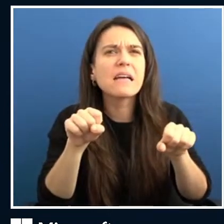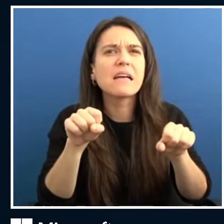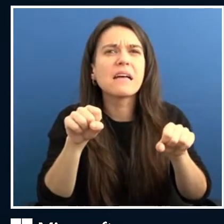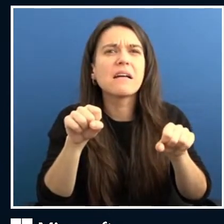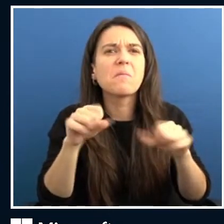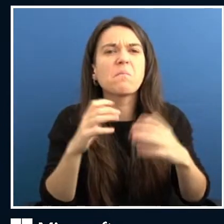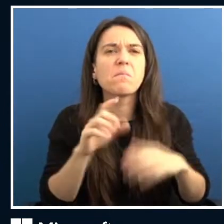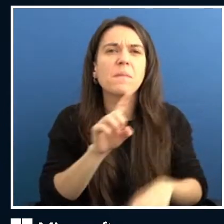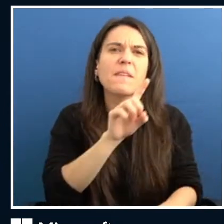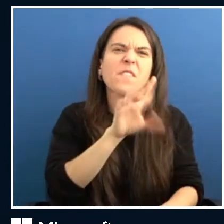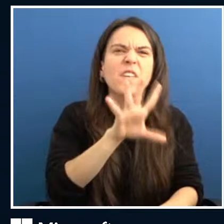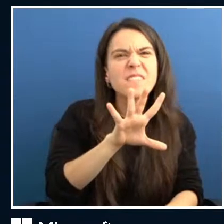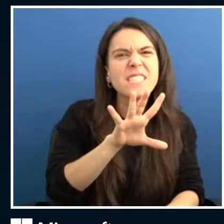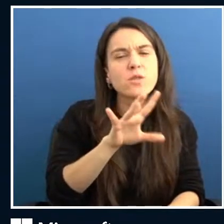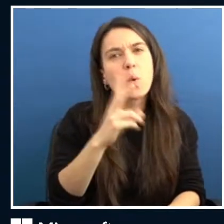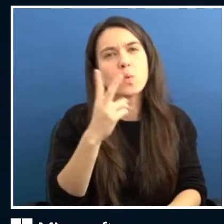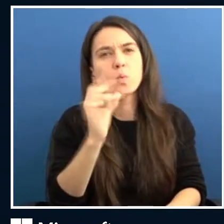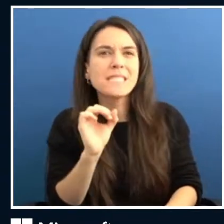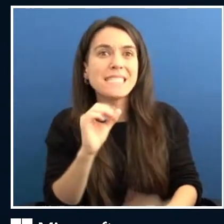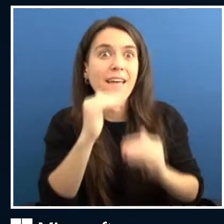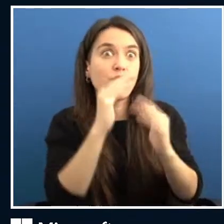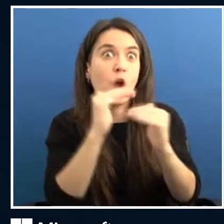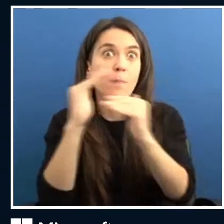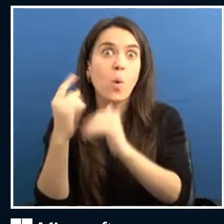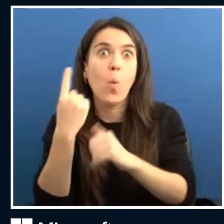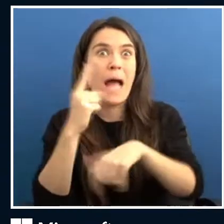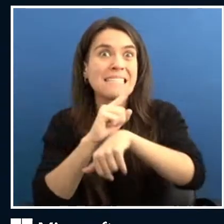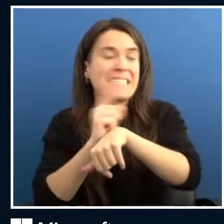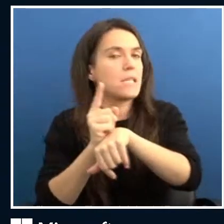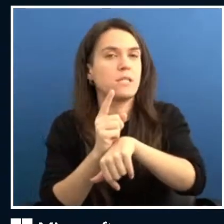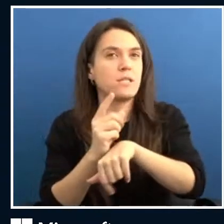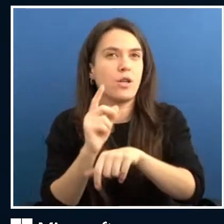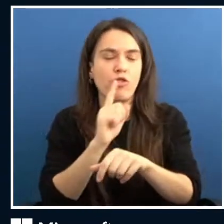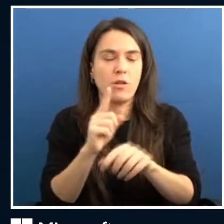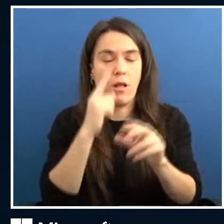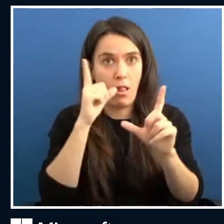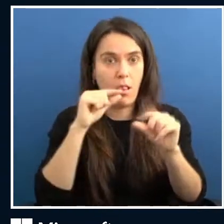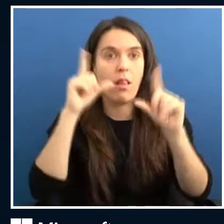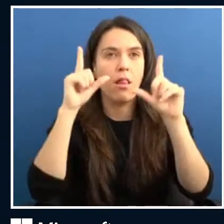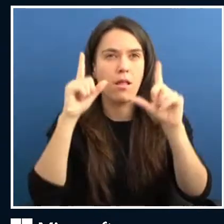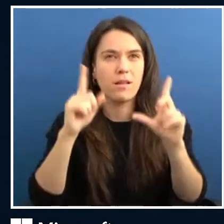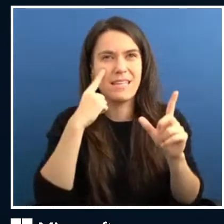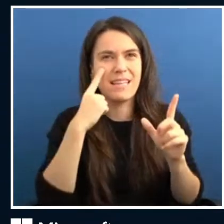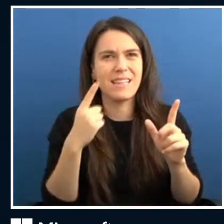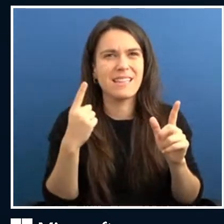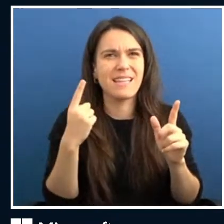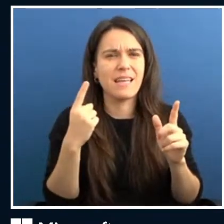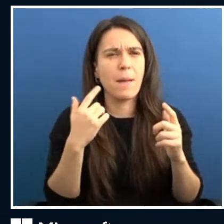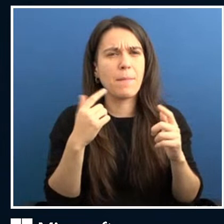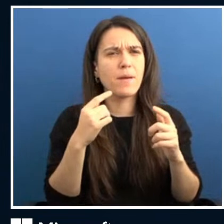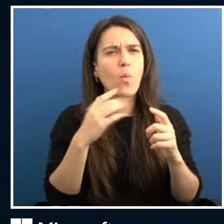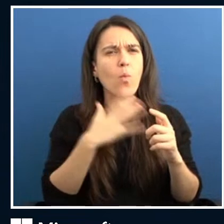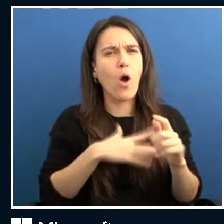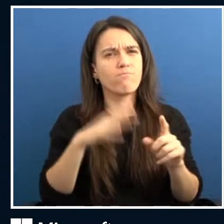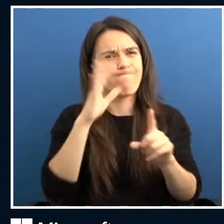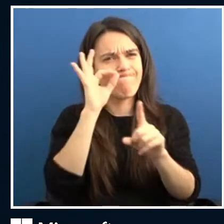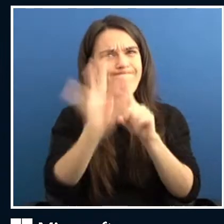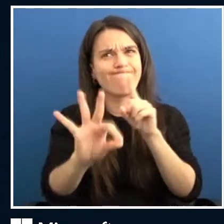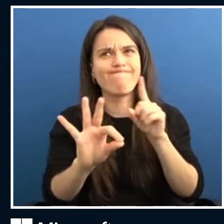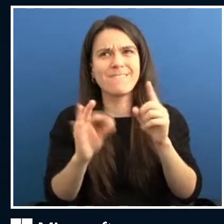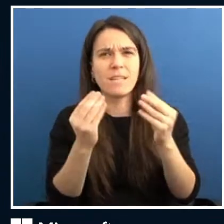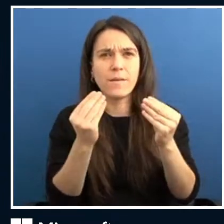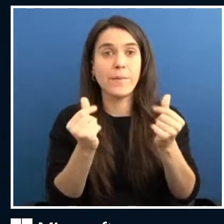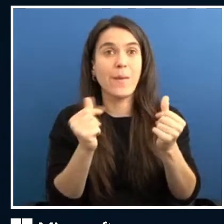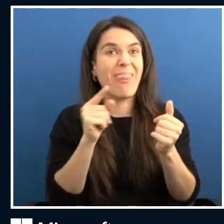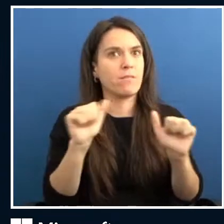per second, and especially if you want it with a decent accuracy. Now, that was a big